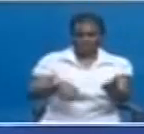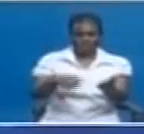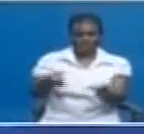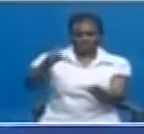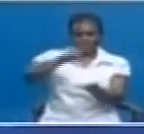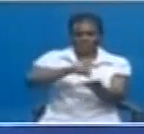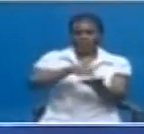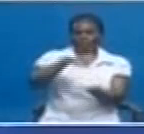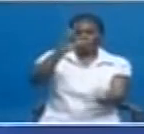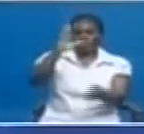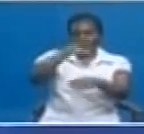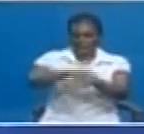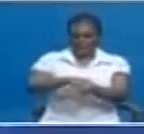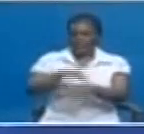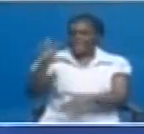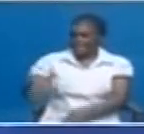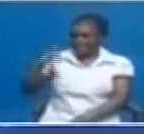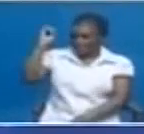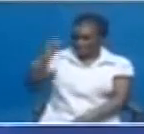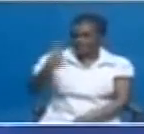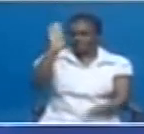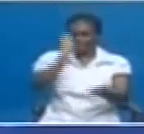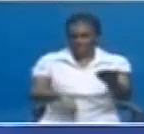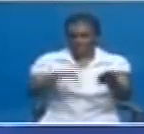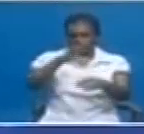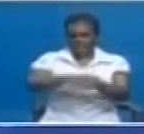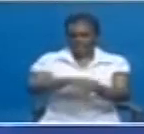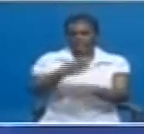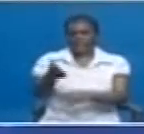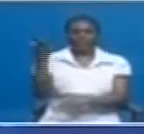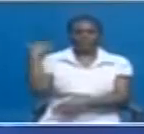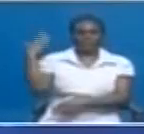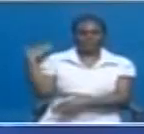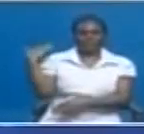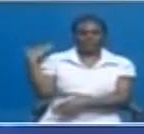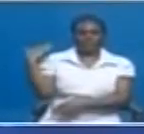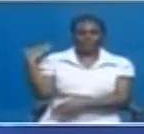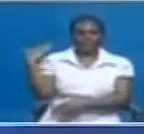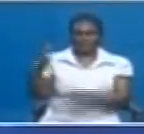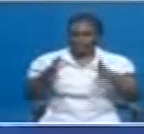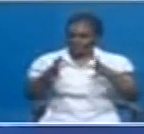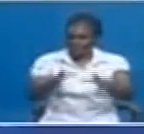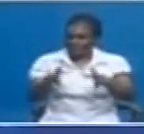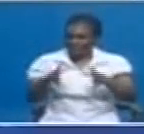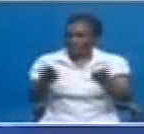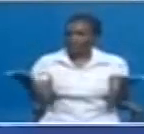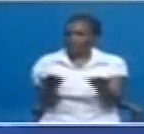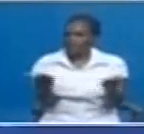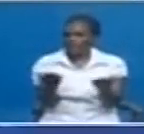additional shilling that we borrow is more expensive than the one that was, that came before it. And so the pressure is,